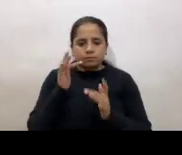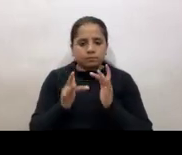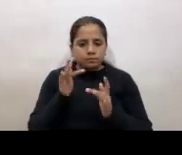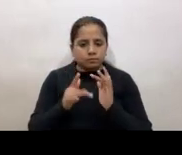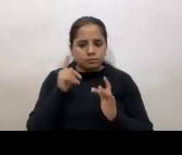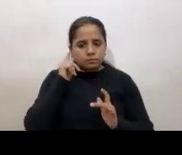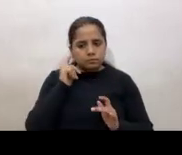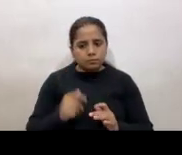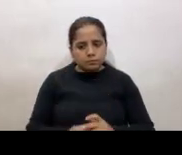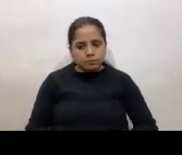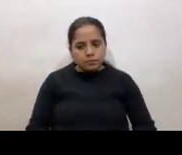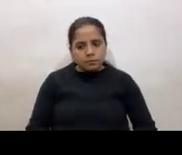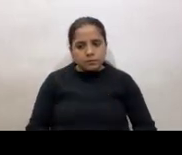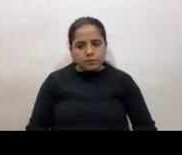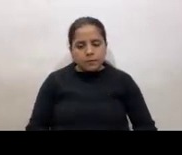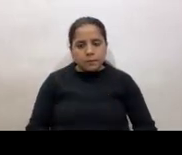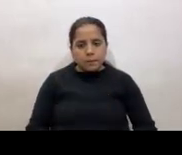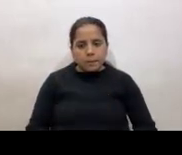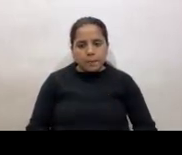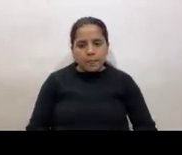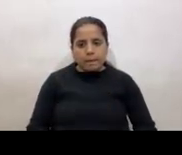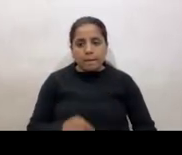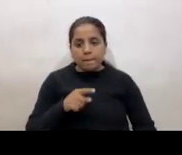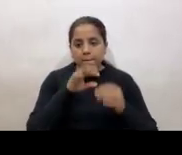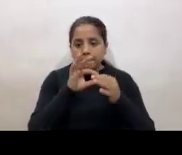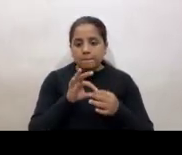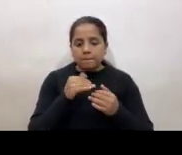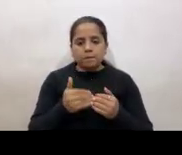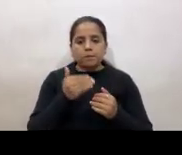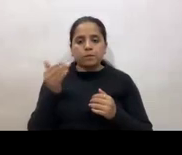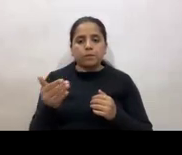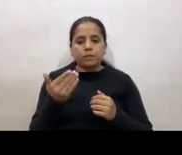better. And with that, let's go to the